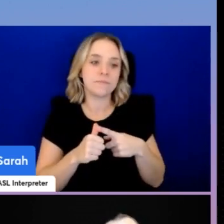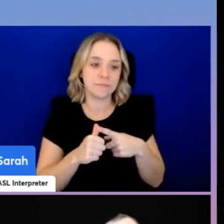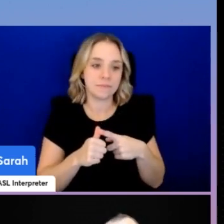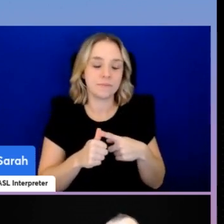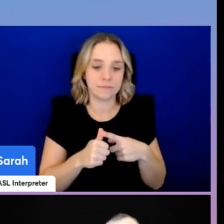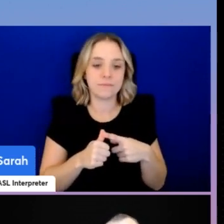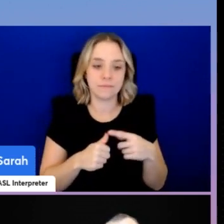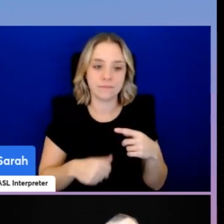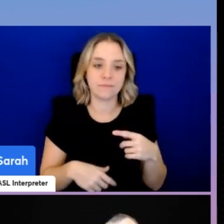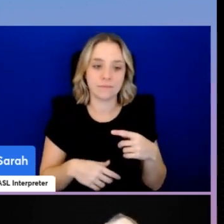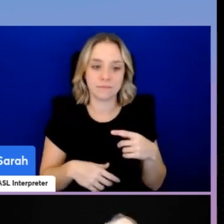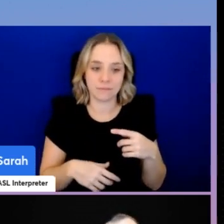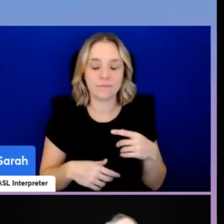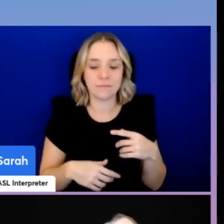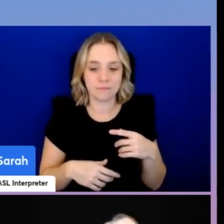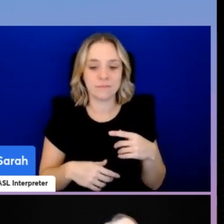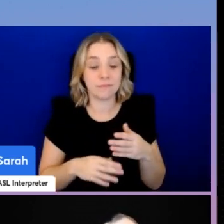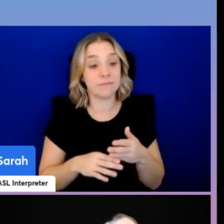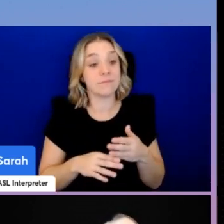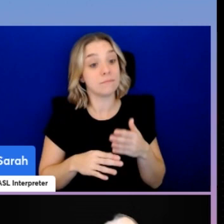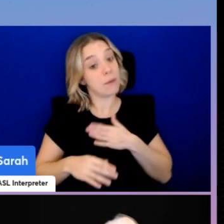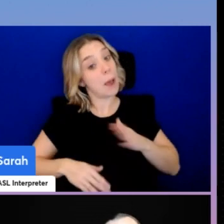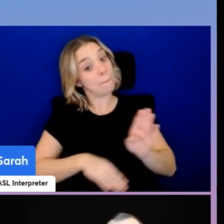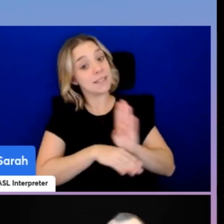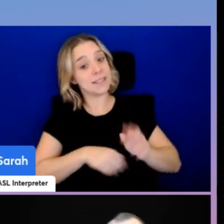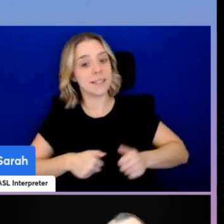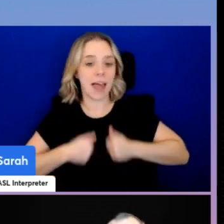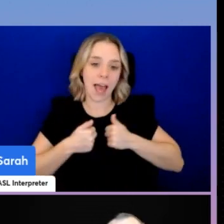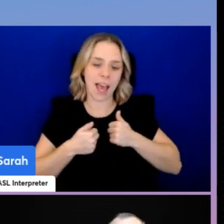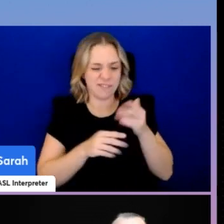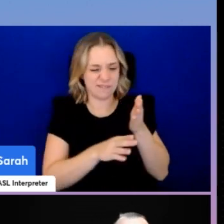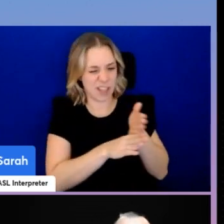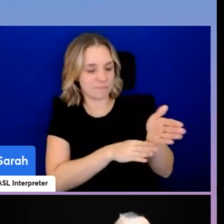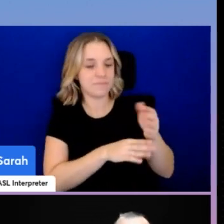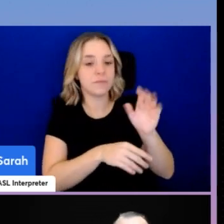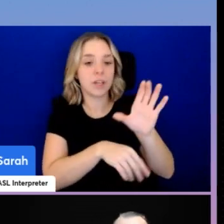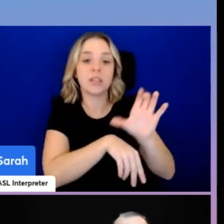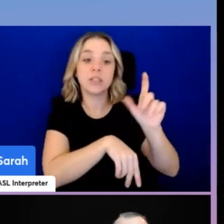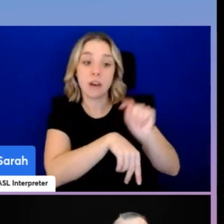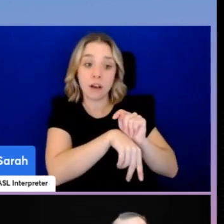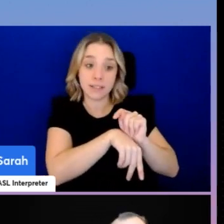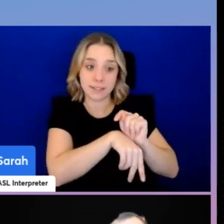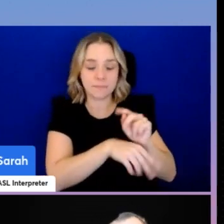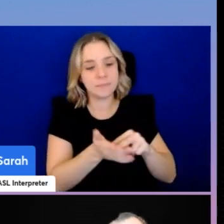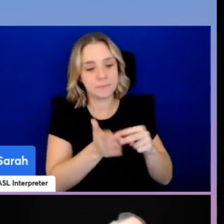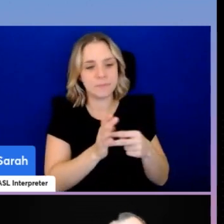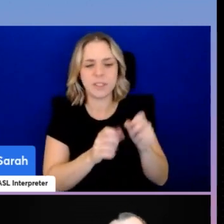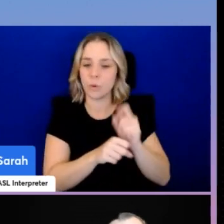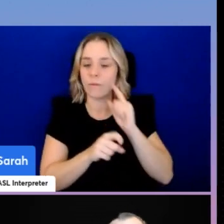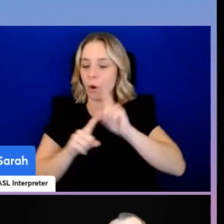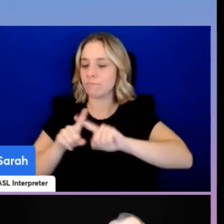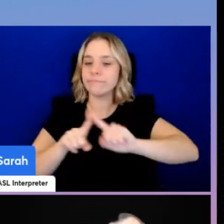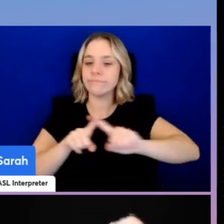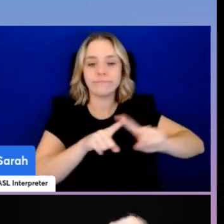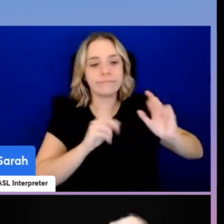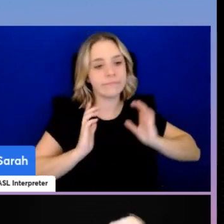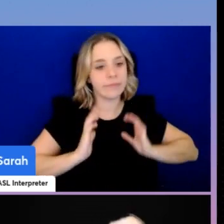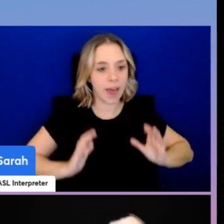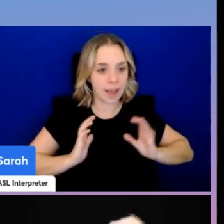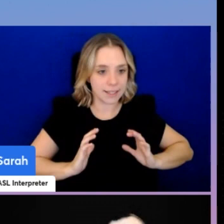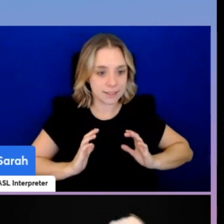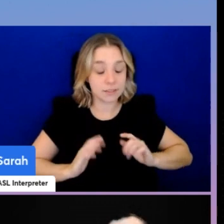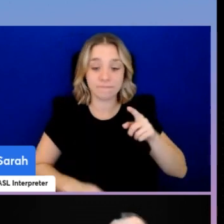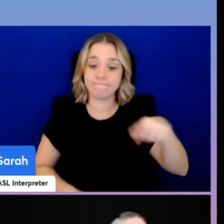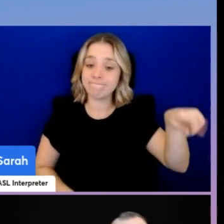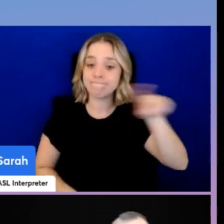my business life, my work life, I'm a consultant, which means I work for very many clients. And these